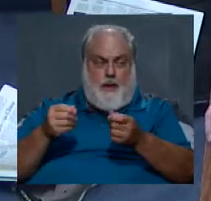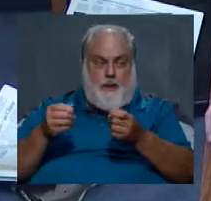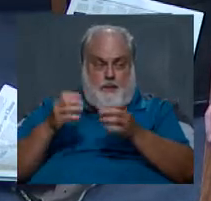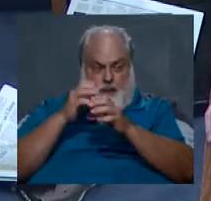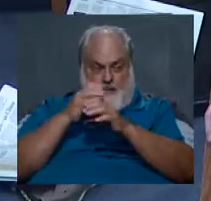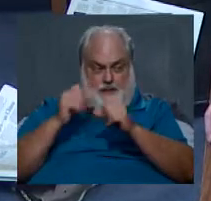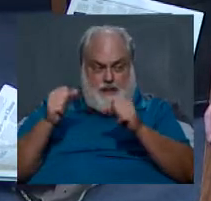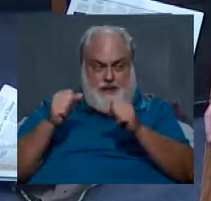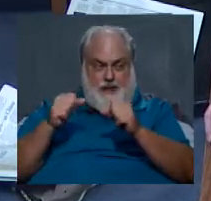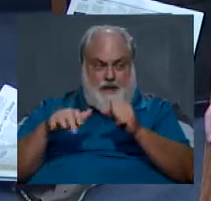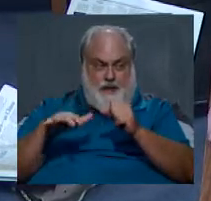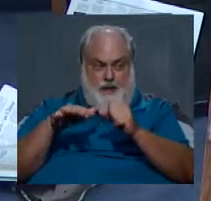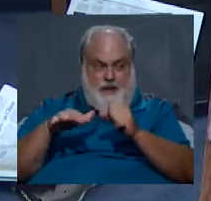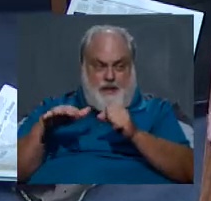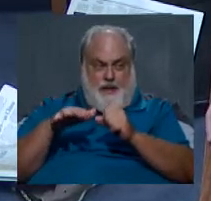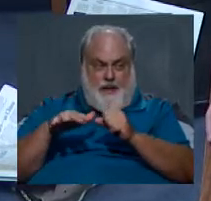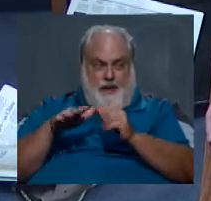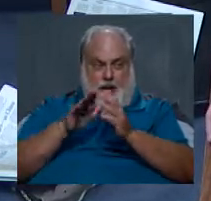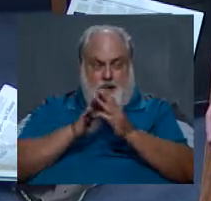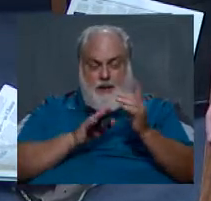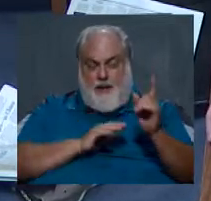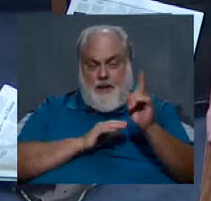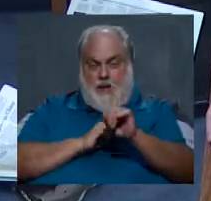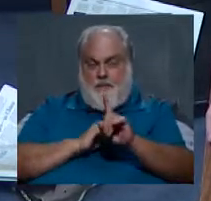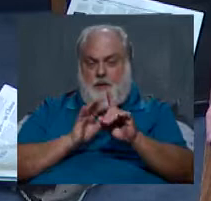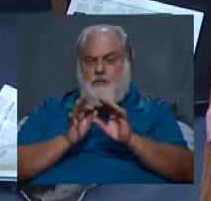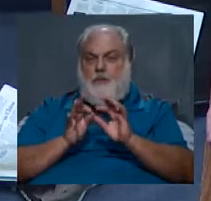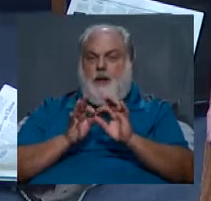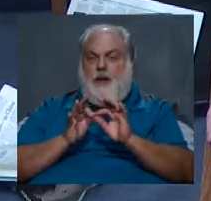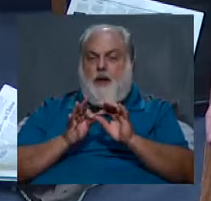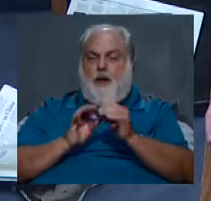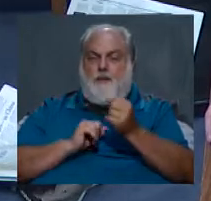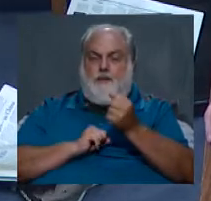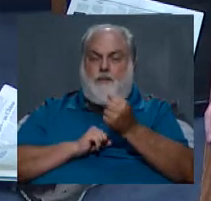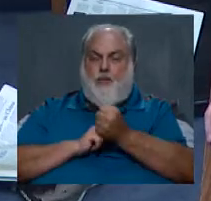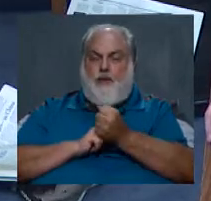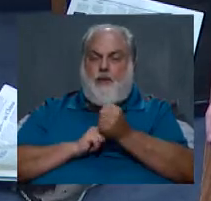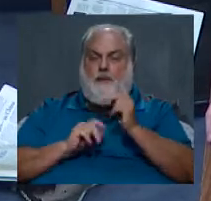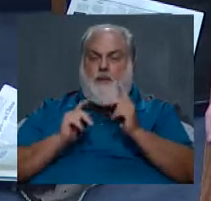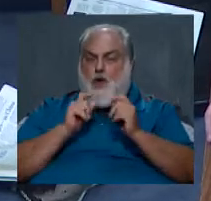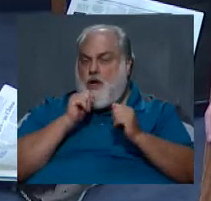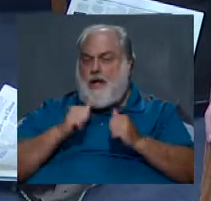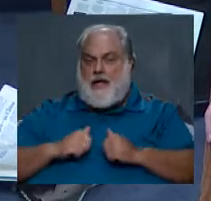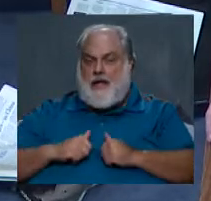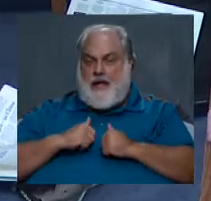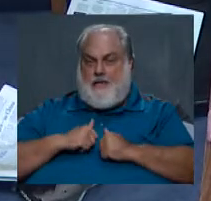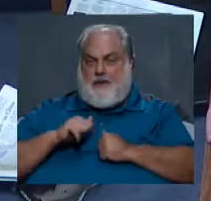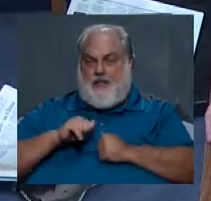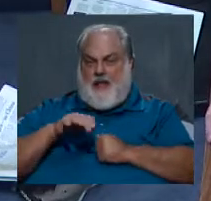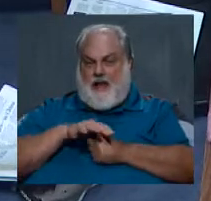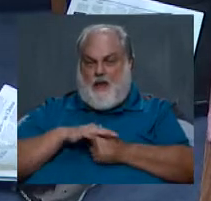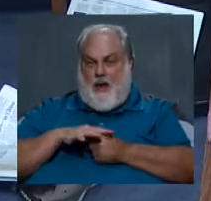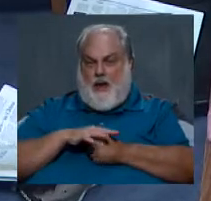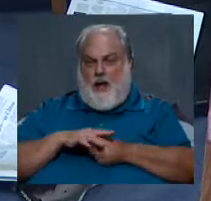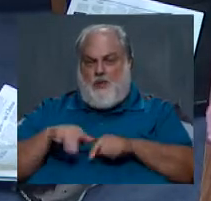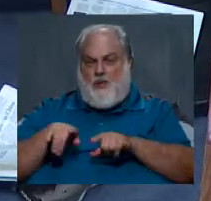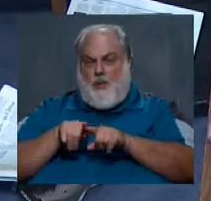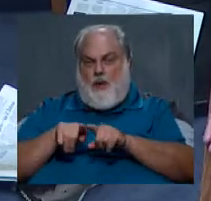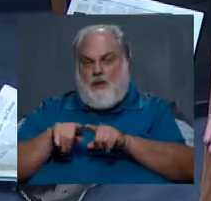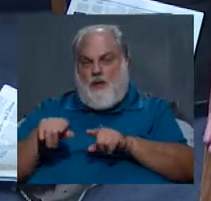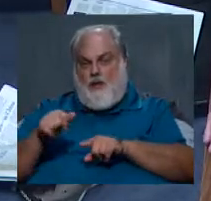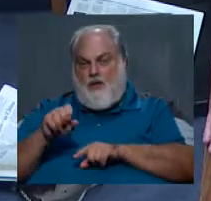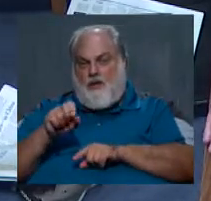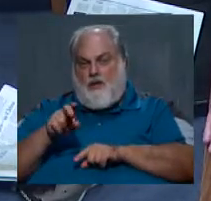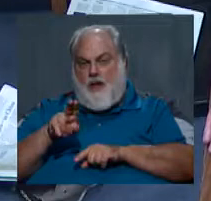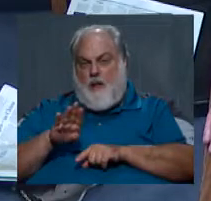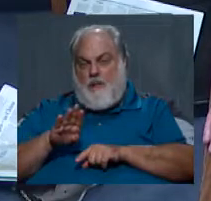president. I've been asked to speak to you on behalf of our residents as well as the residents of several other subdivisions in this area. Over